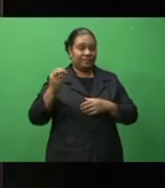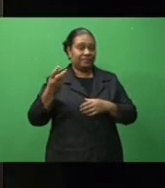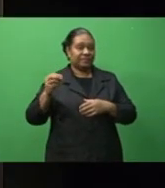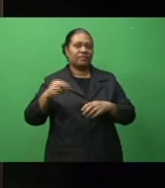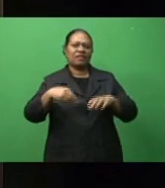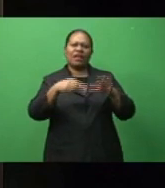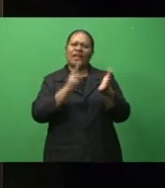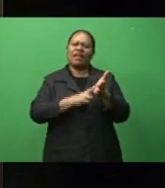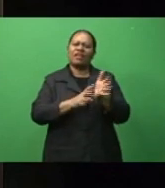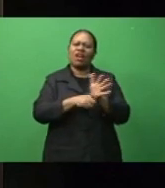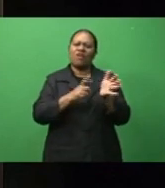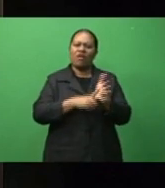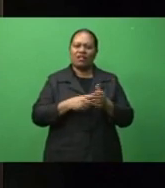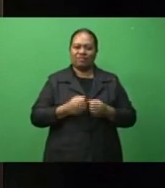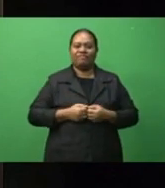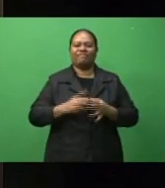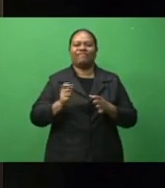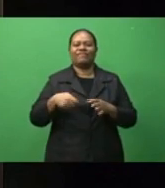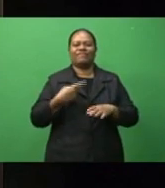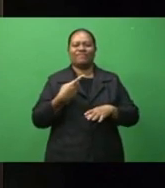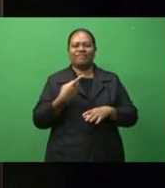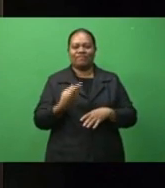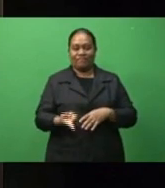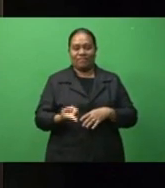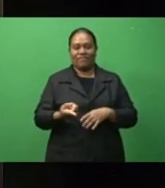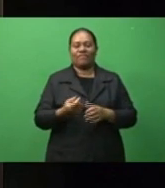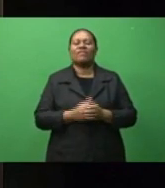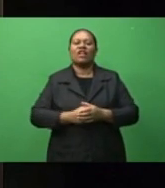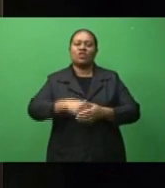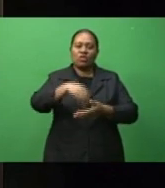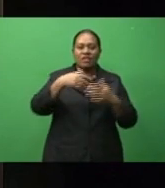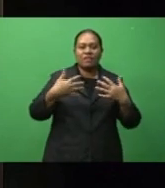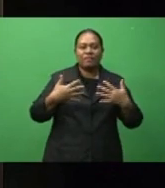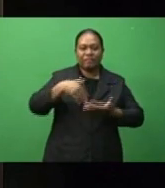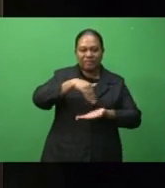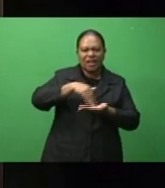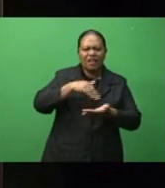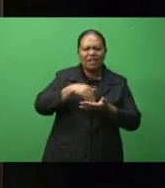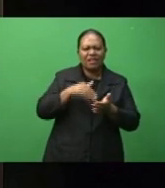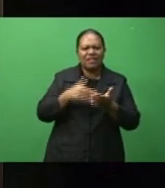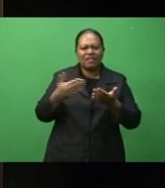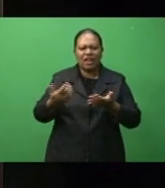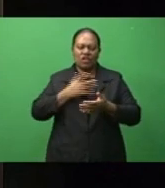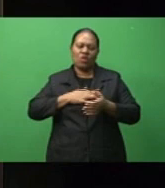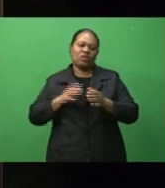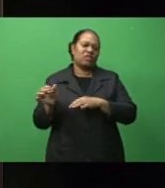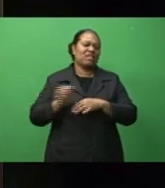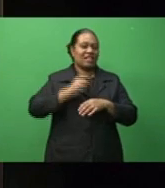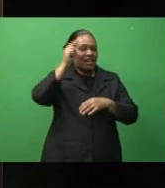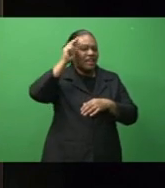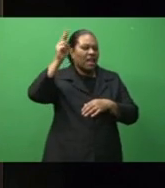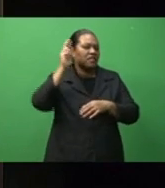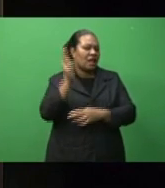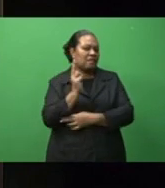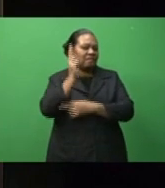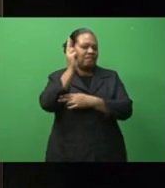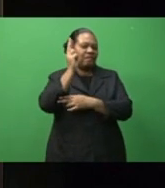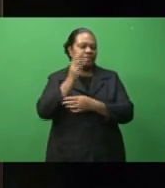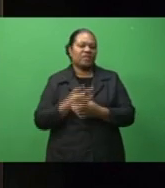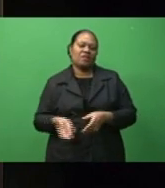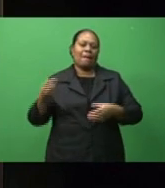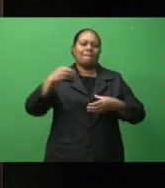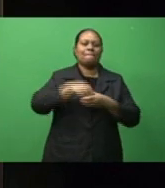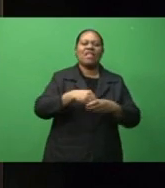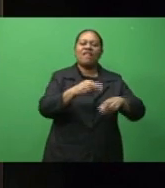NRL season to resume tomorrow, the Fiji National Rugby League is working on getting its national reps in the NRL on board for the Fiji